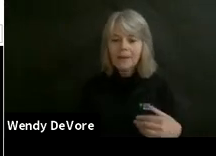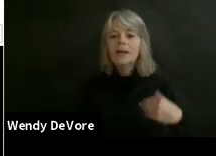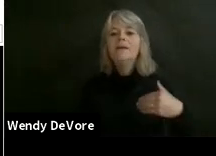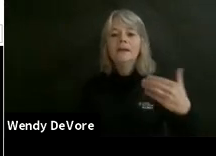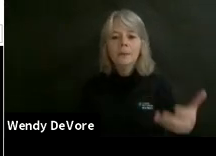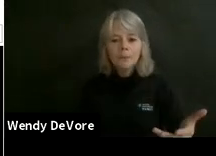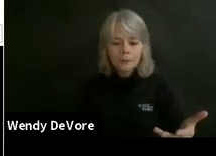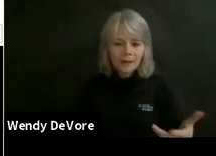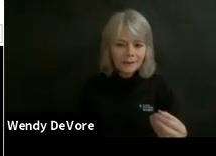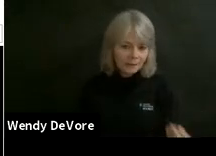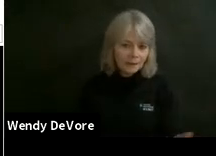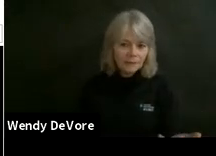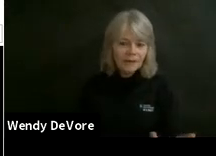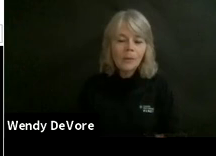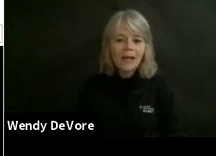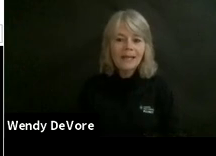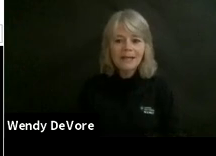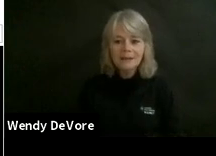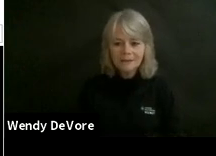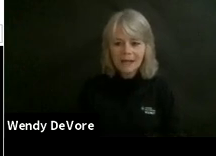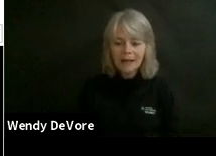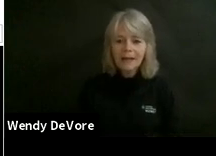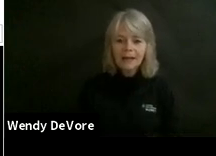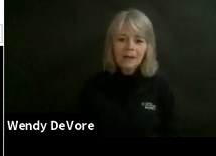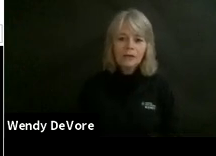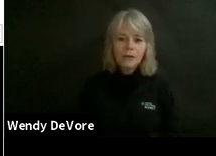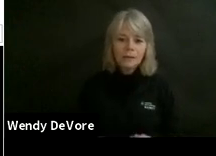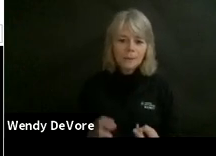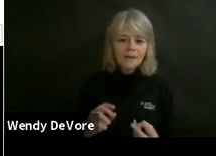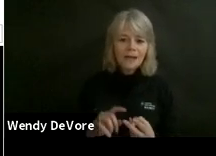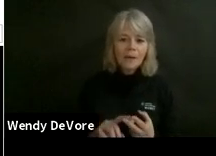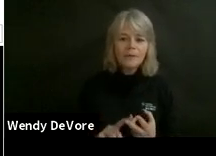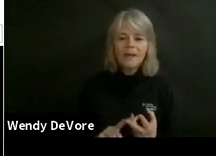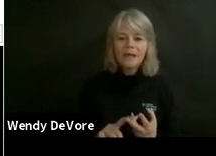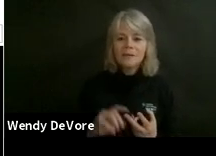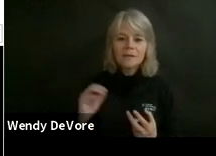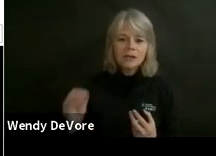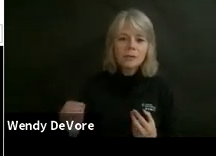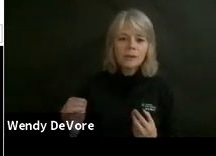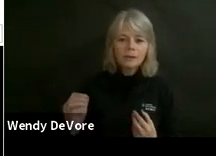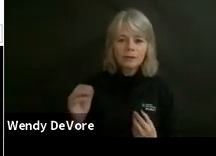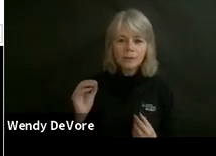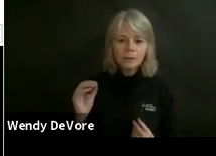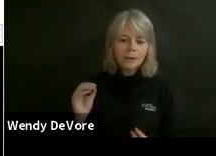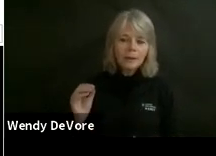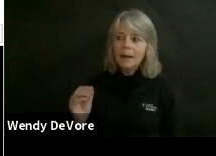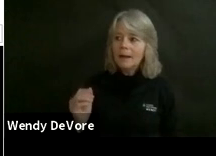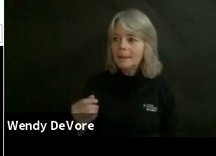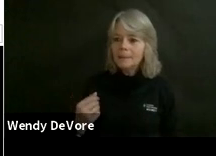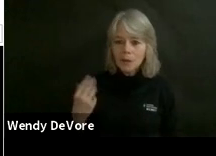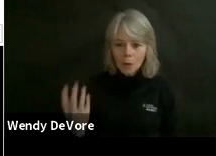And then I would move on and say what I needed to say. So this helps the individual to